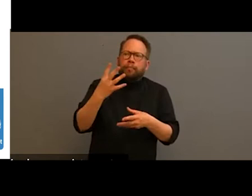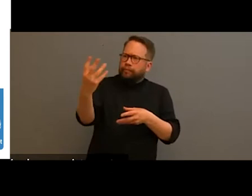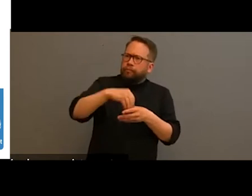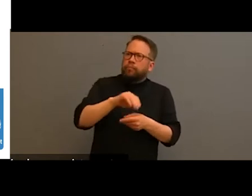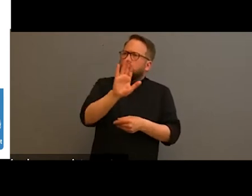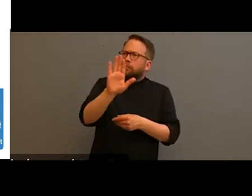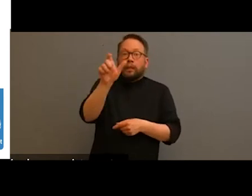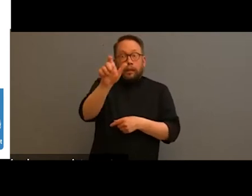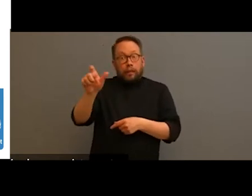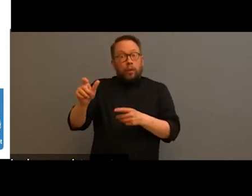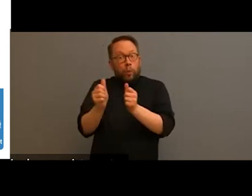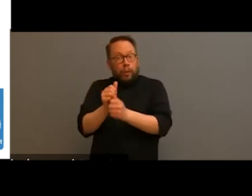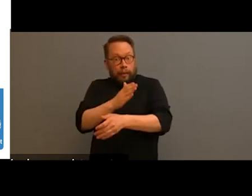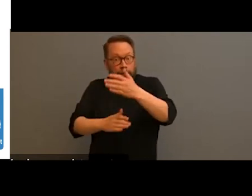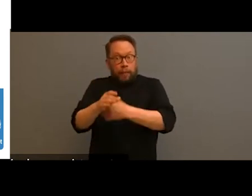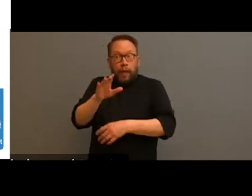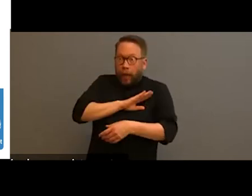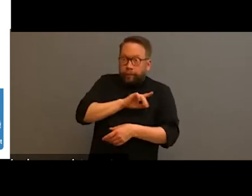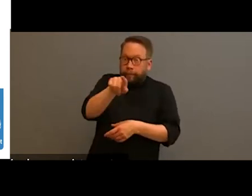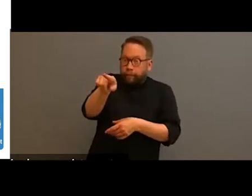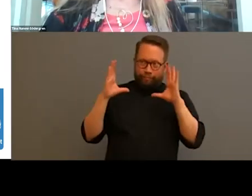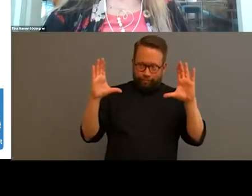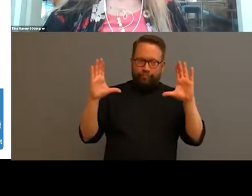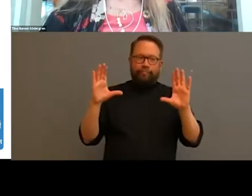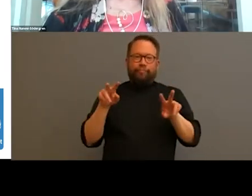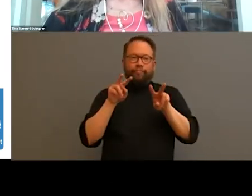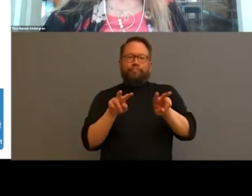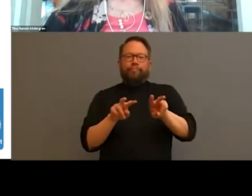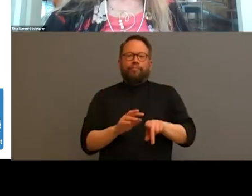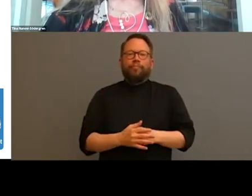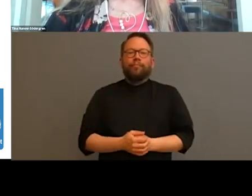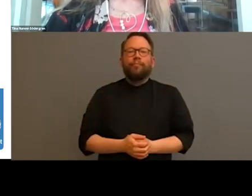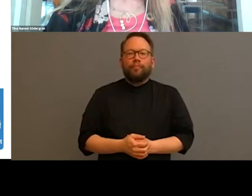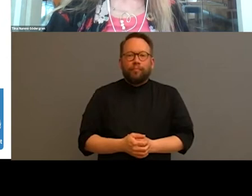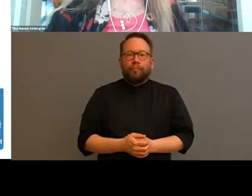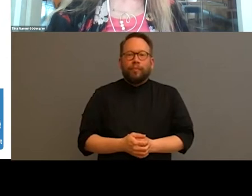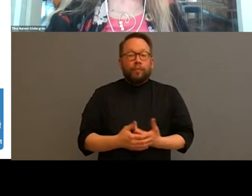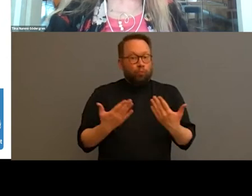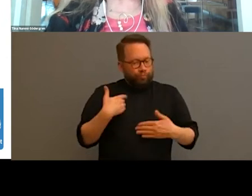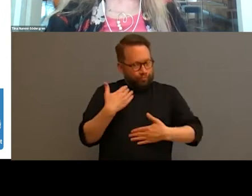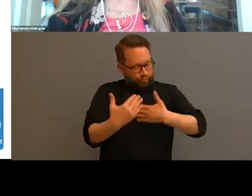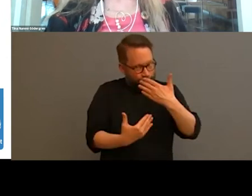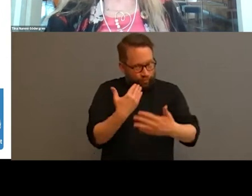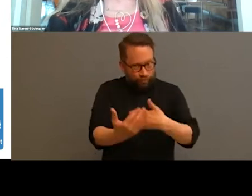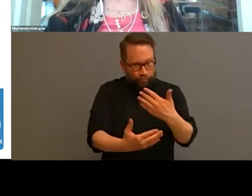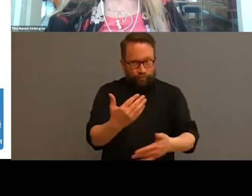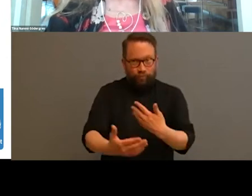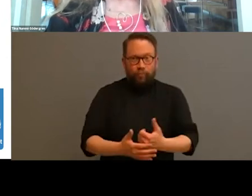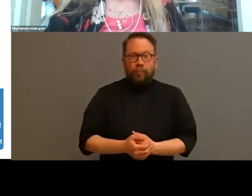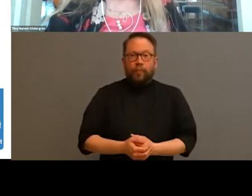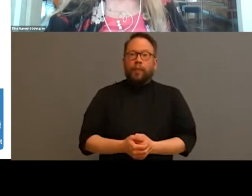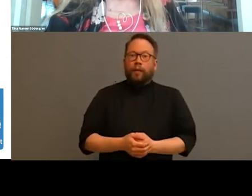the SDGs are meant to include all. So I'll continue now. And here you can see